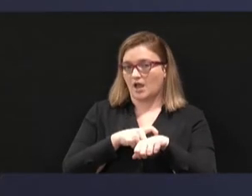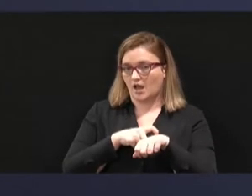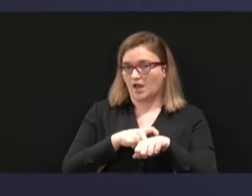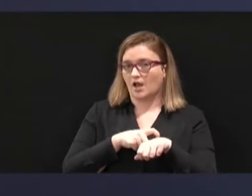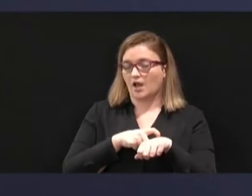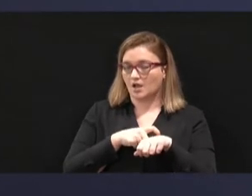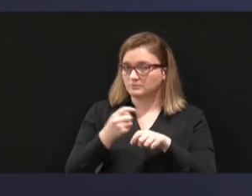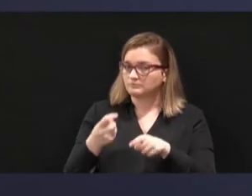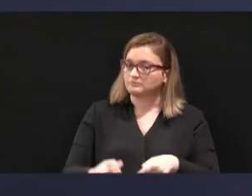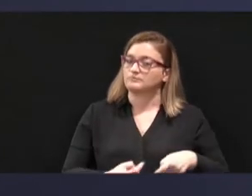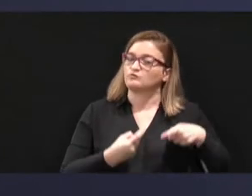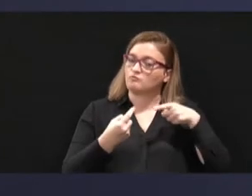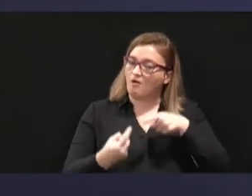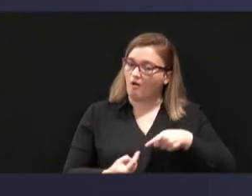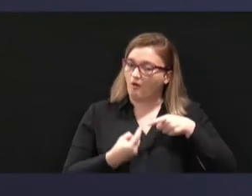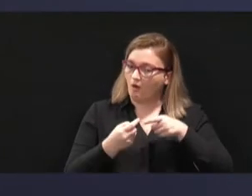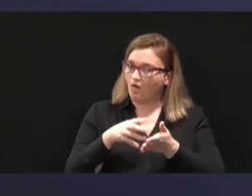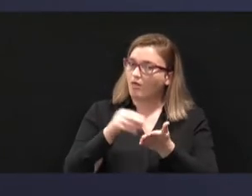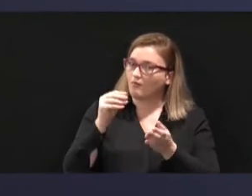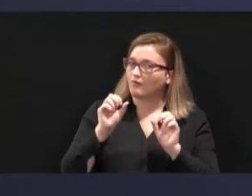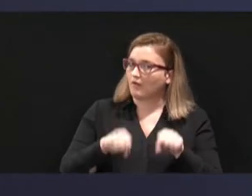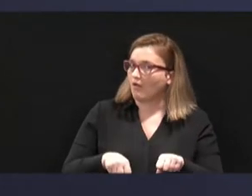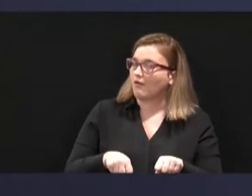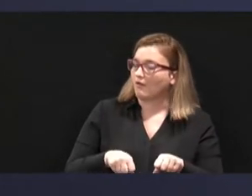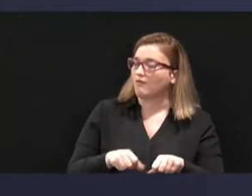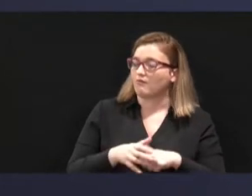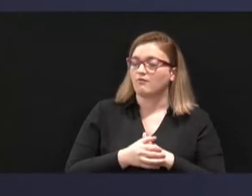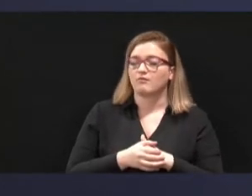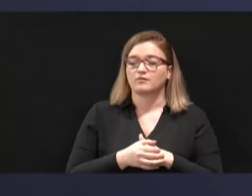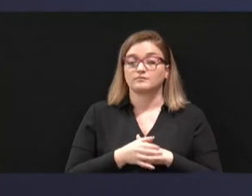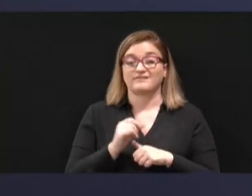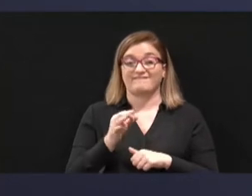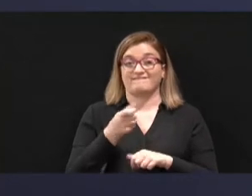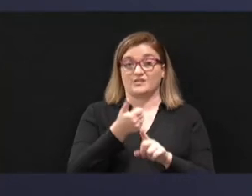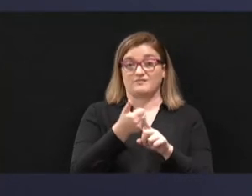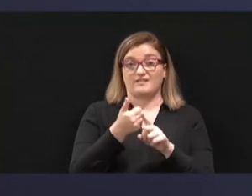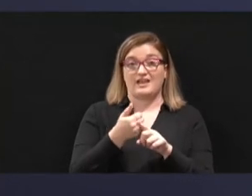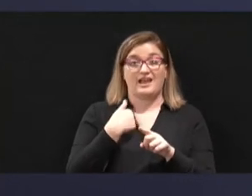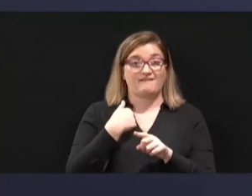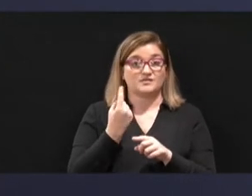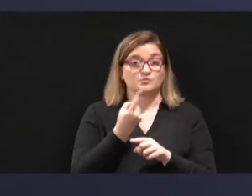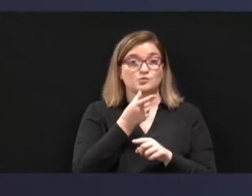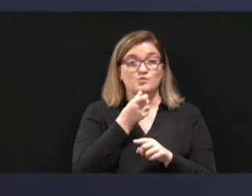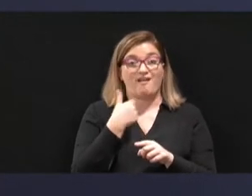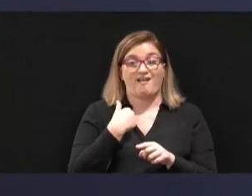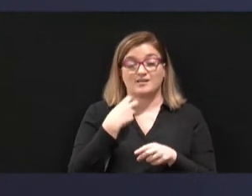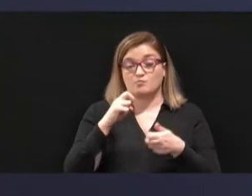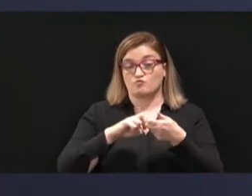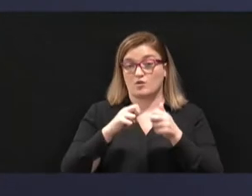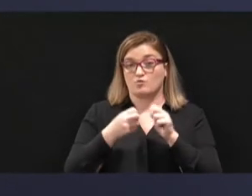normal child. If you have someone who has a rapid naming issue